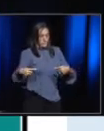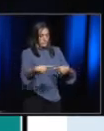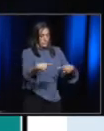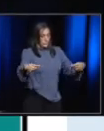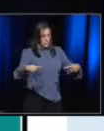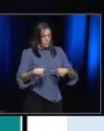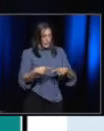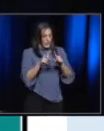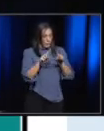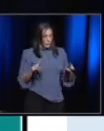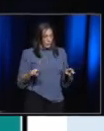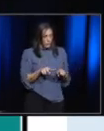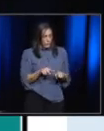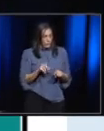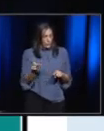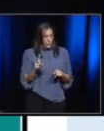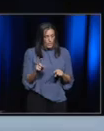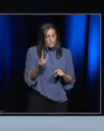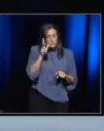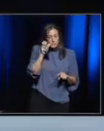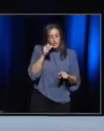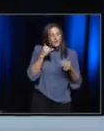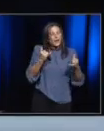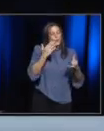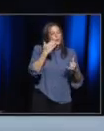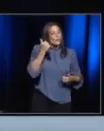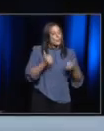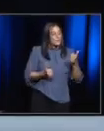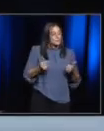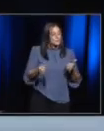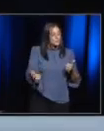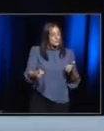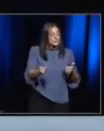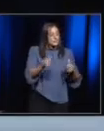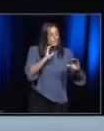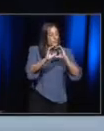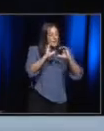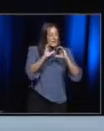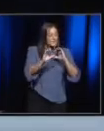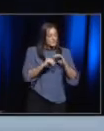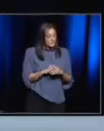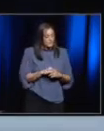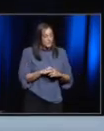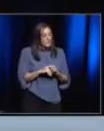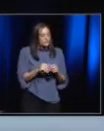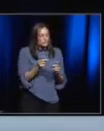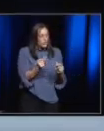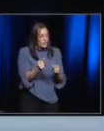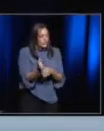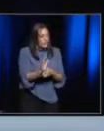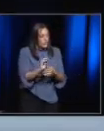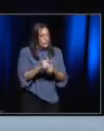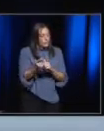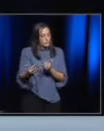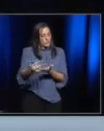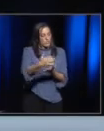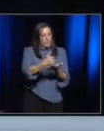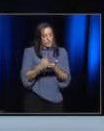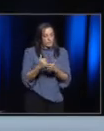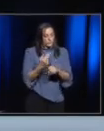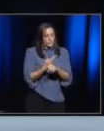who's talking. So here's just a quick bit of a video of her collecting data in this